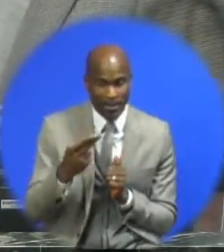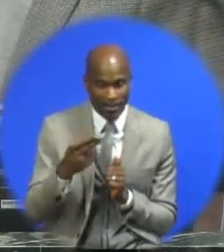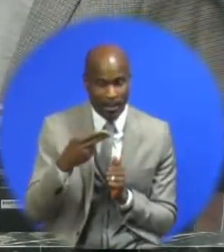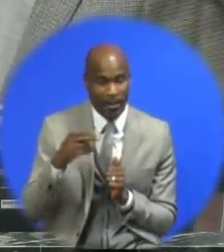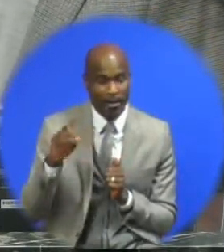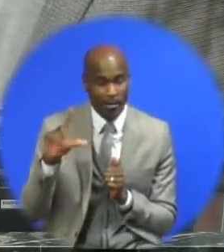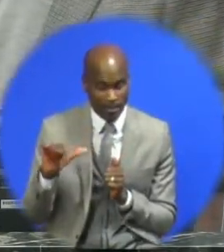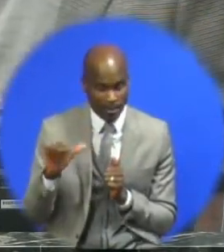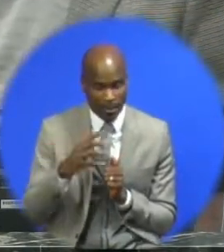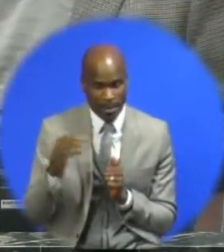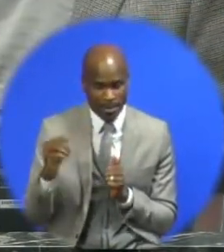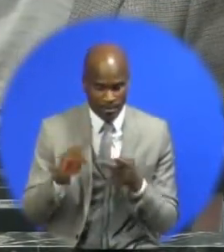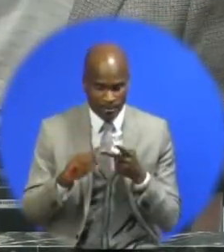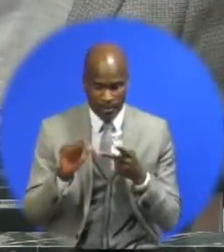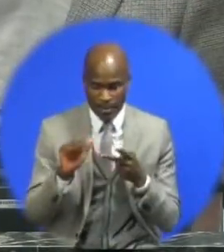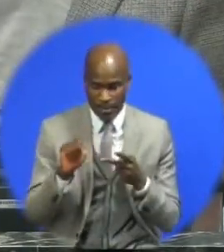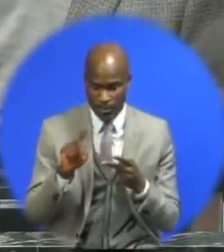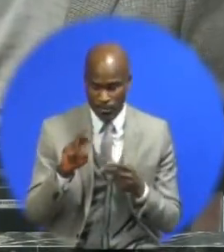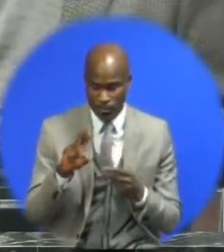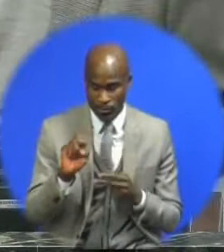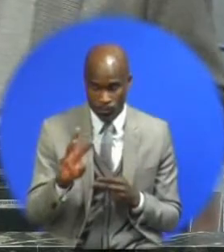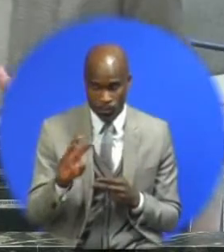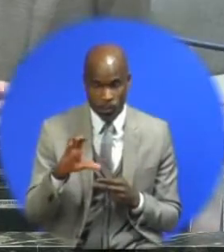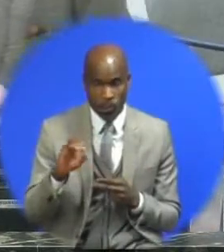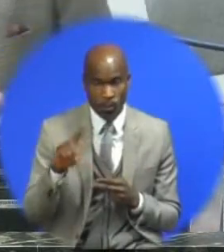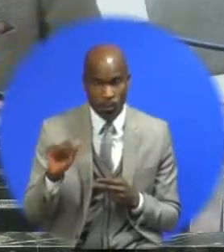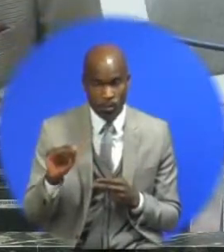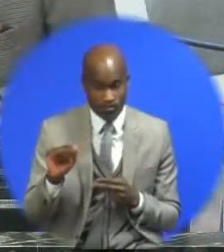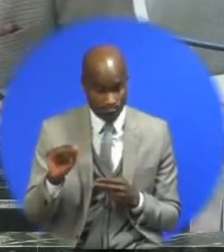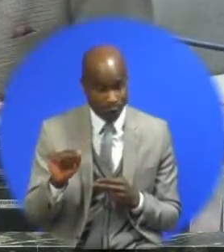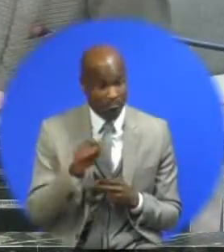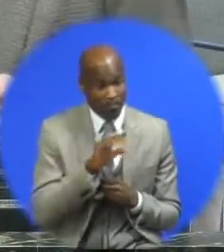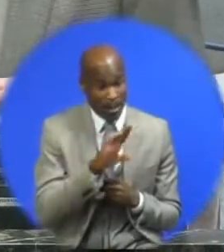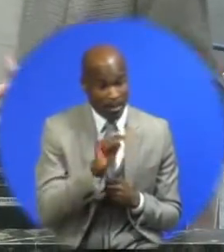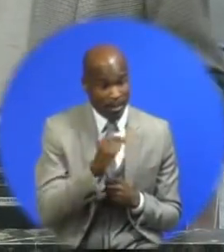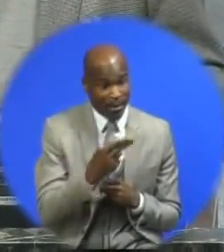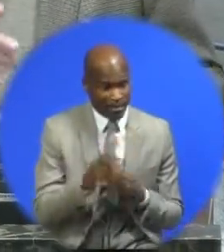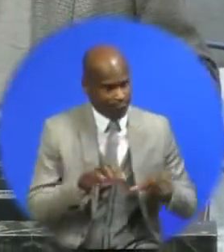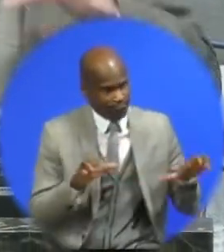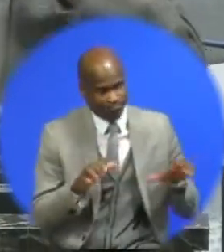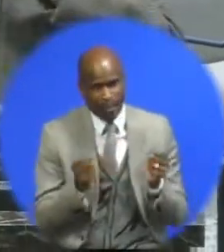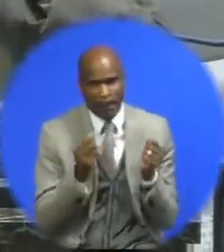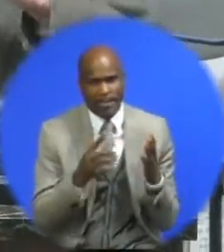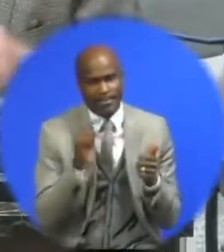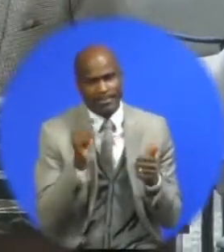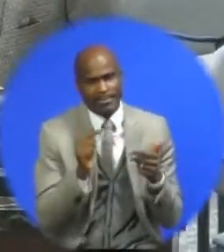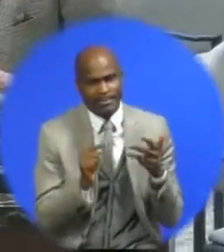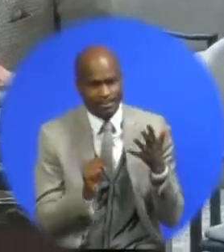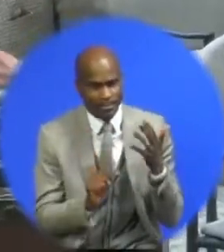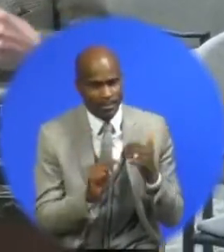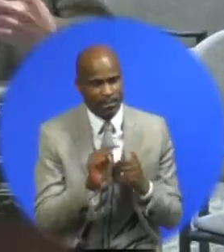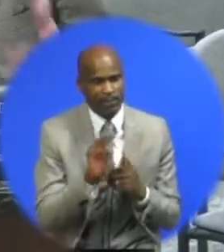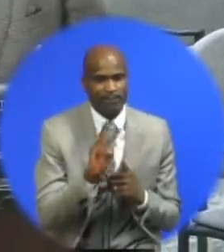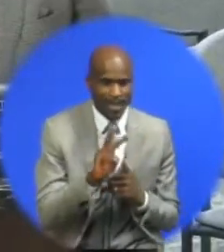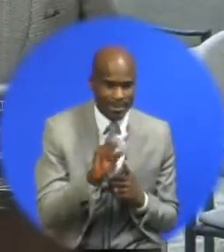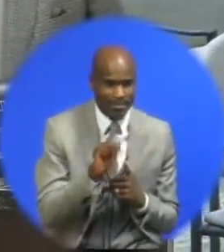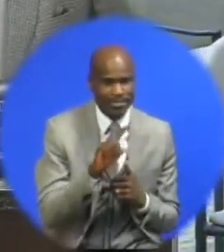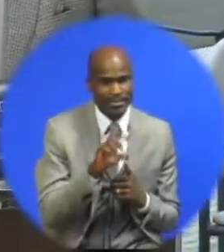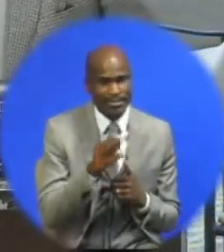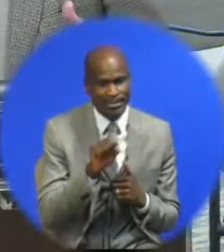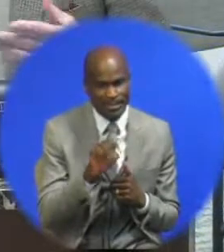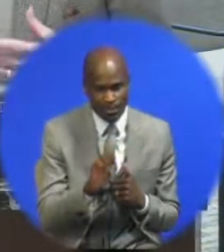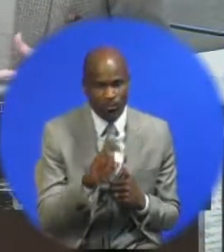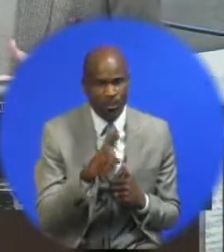Andrew Coda. Beth does so many things with Valdez Rec and Partup